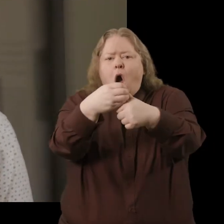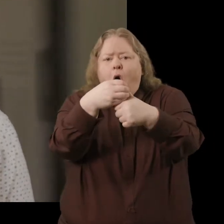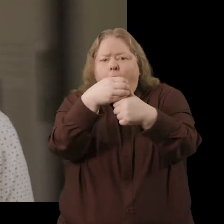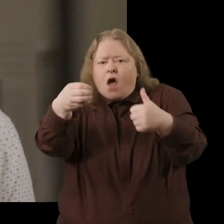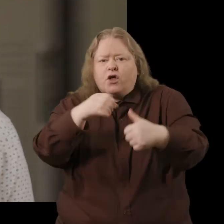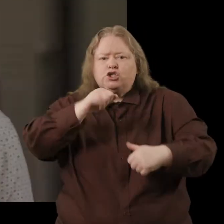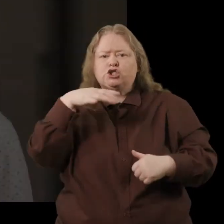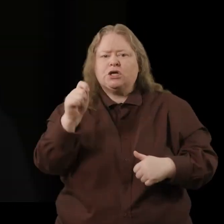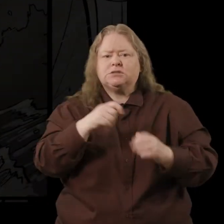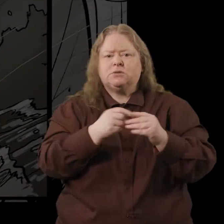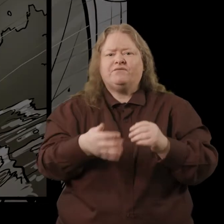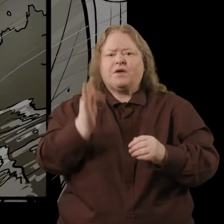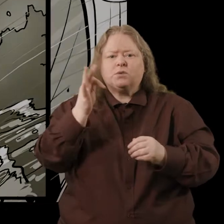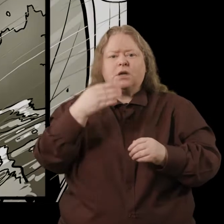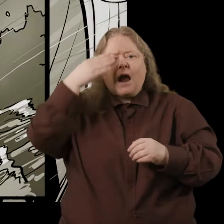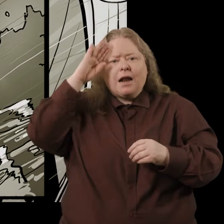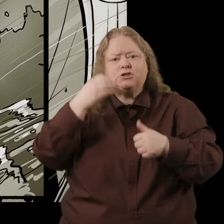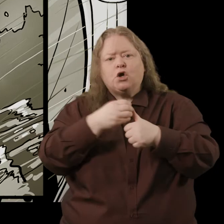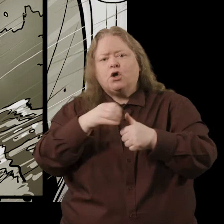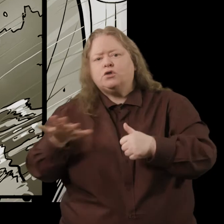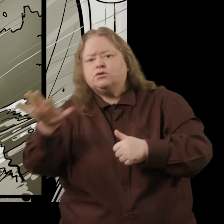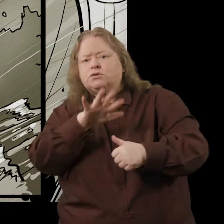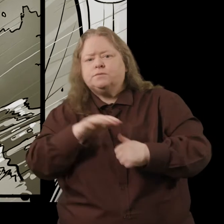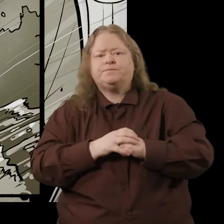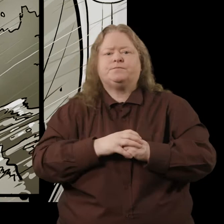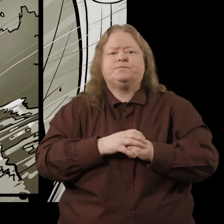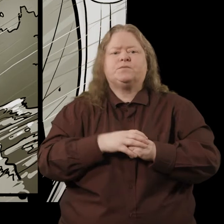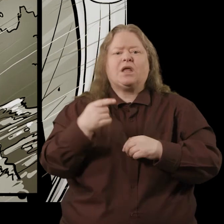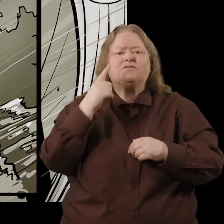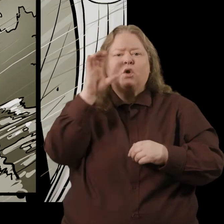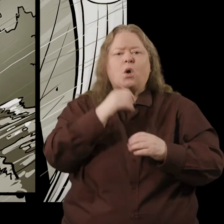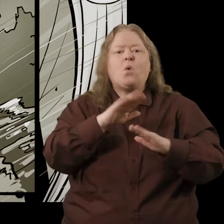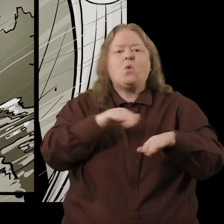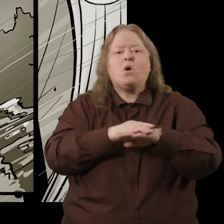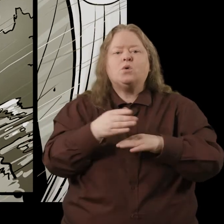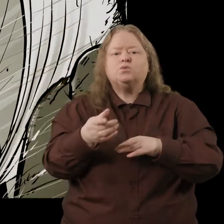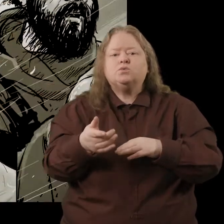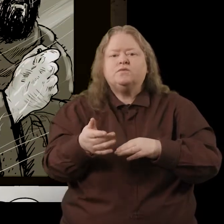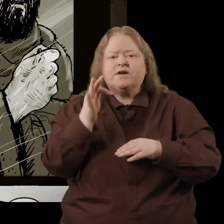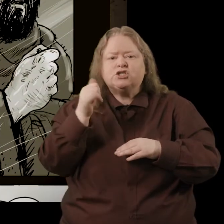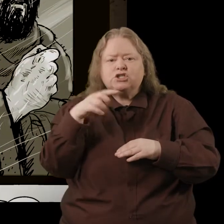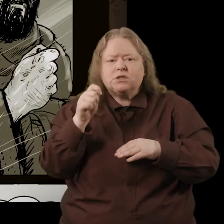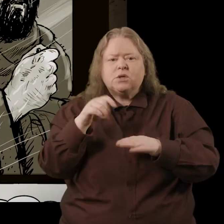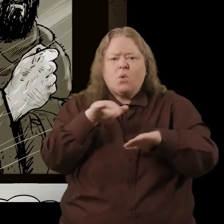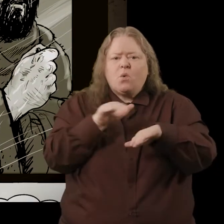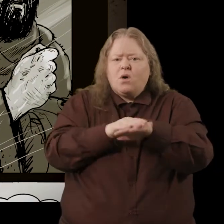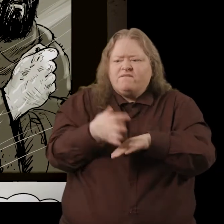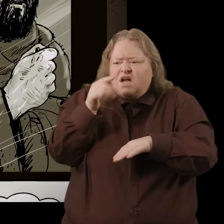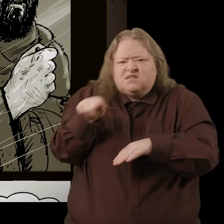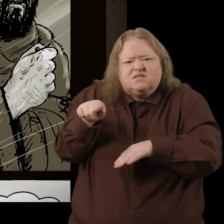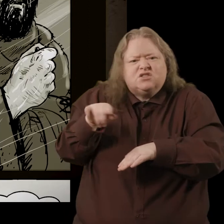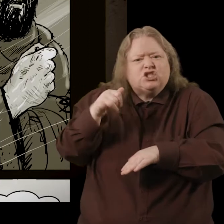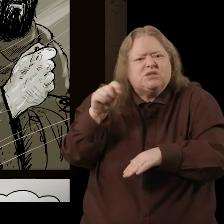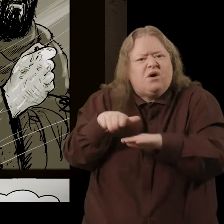are found in Ireland and elsewhere, and then you also have to look at where do you find jet, where in the world would you find the source of jet.